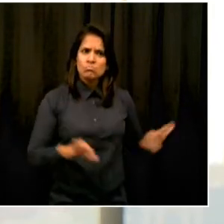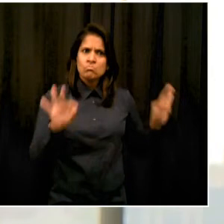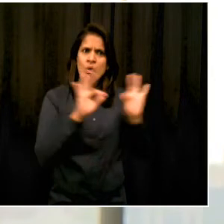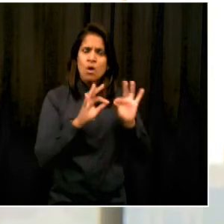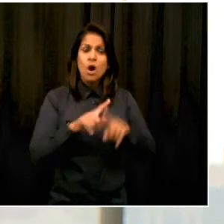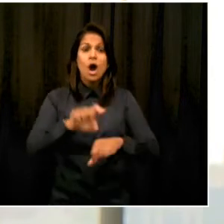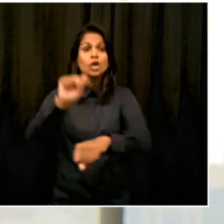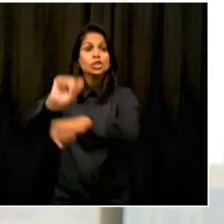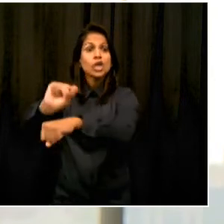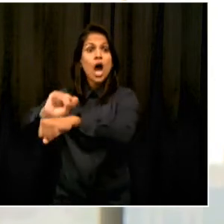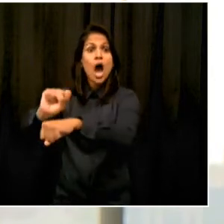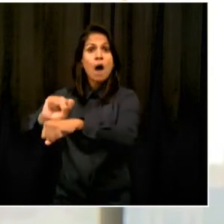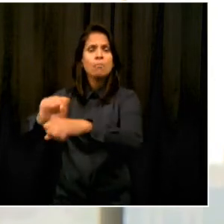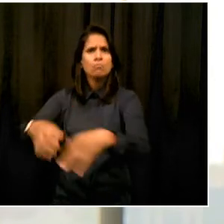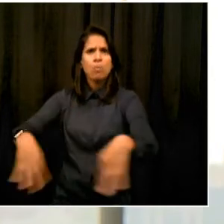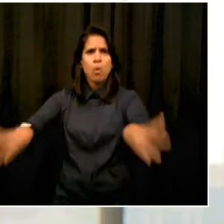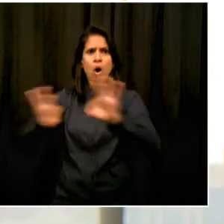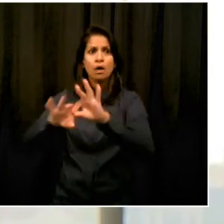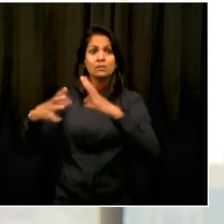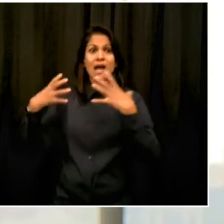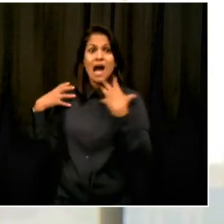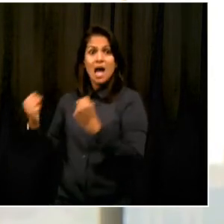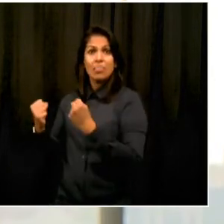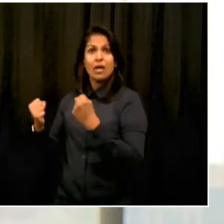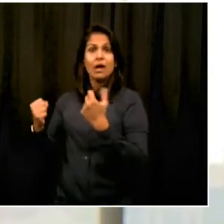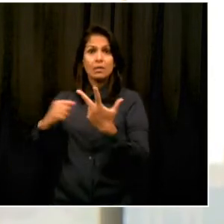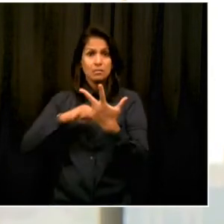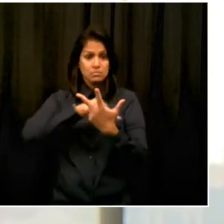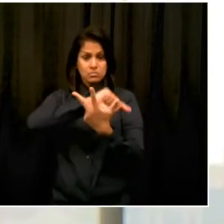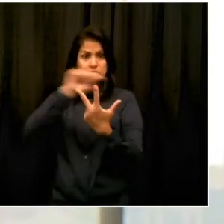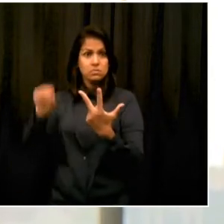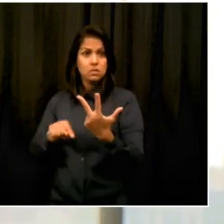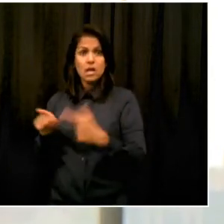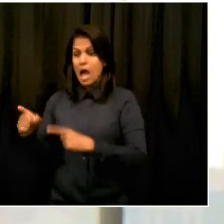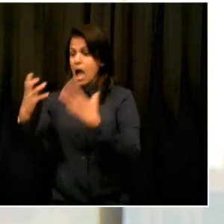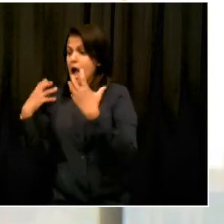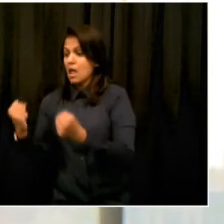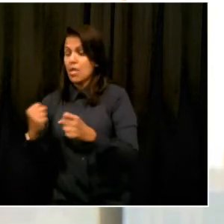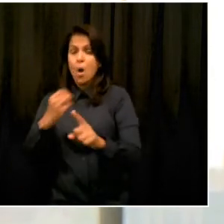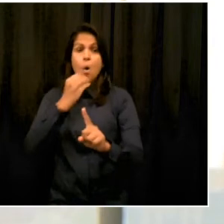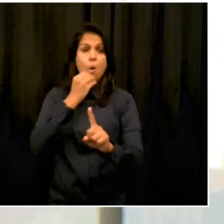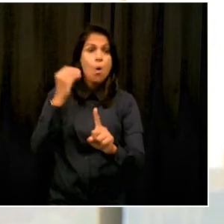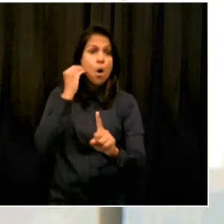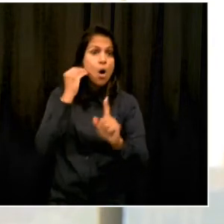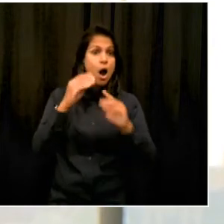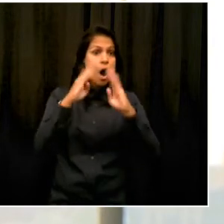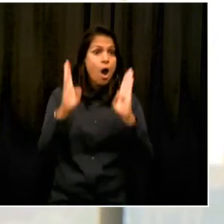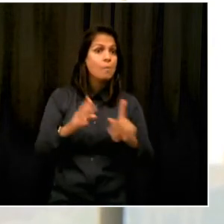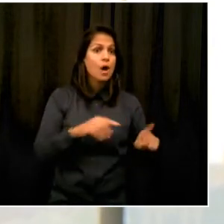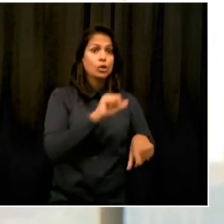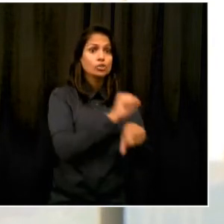that people need green space and places to exercise. We